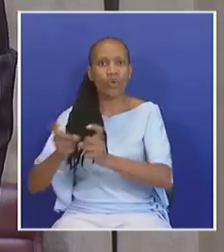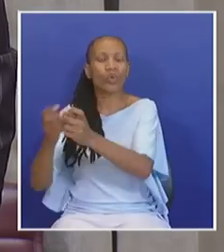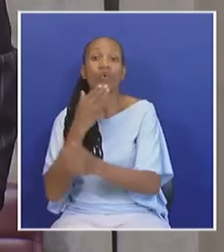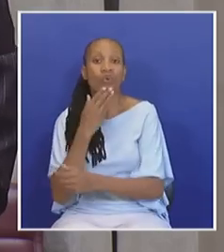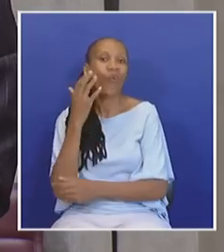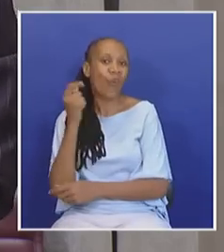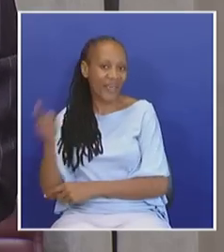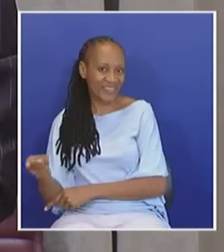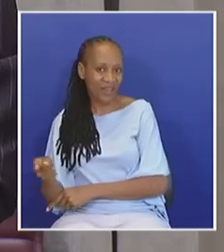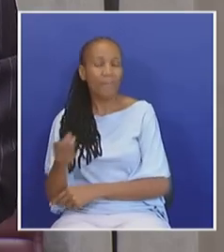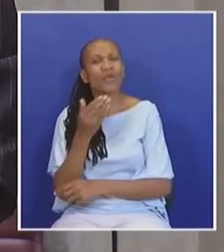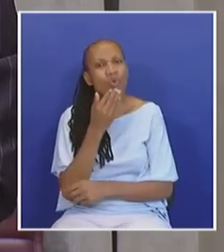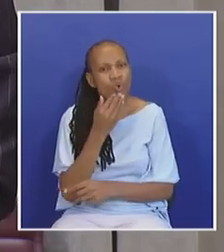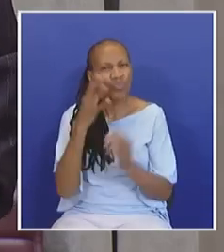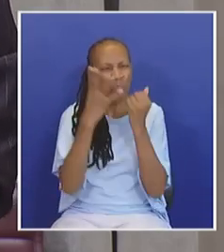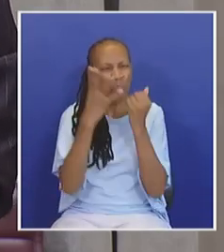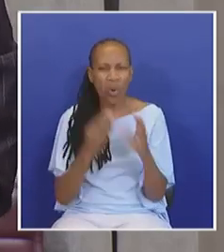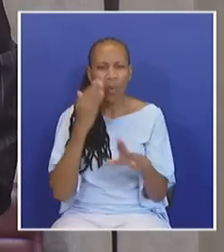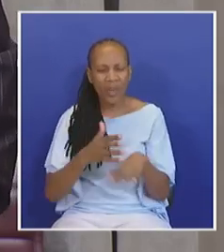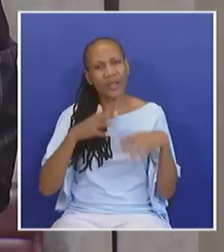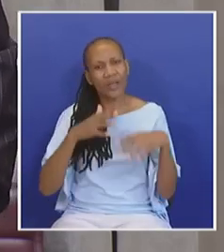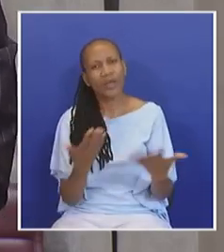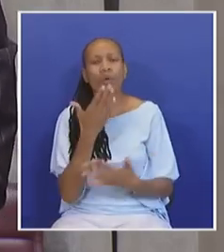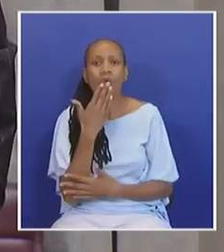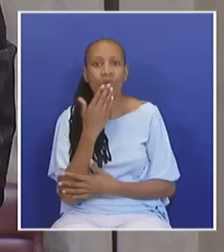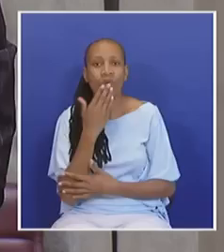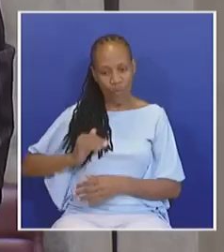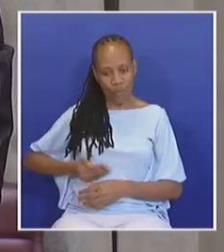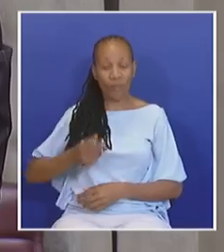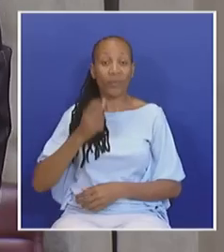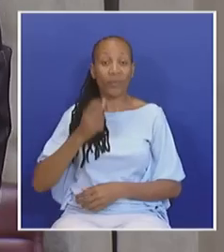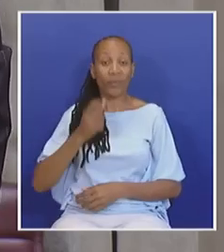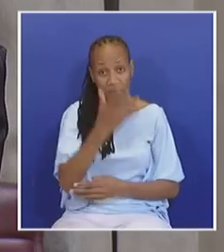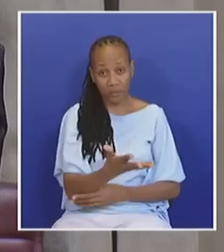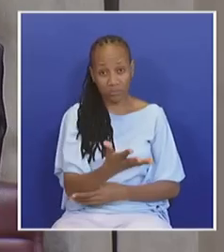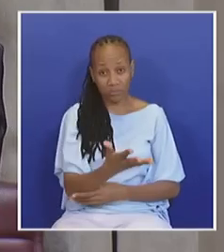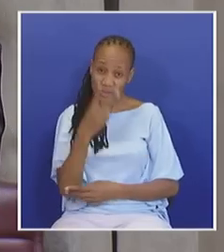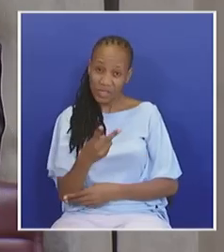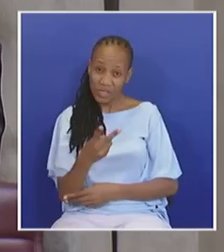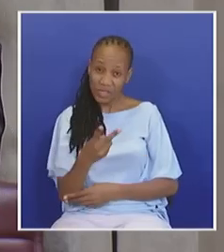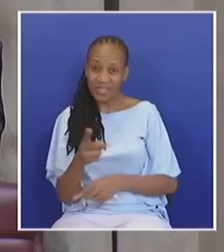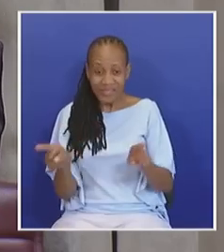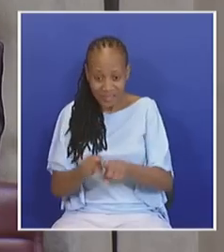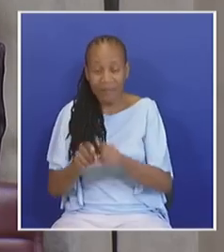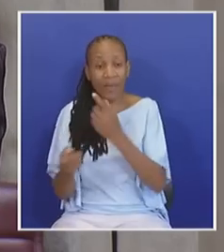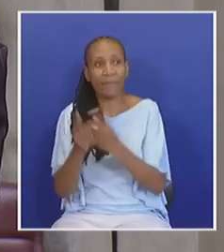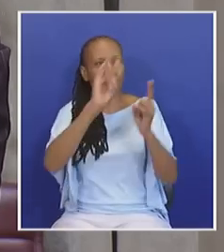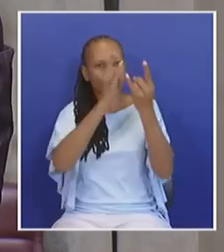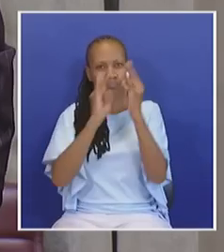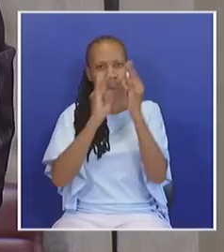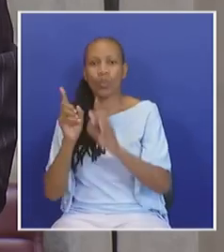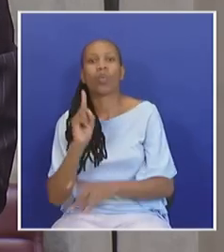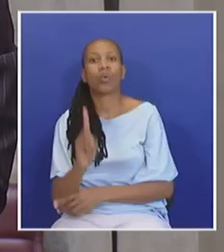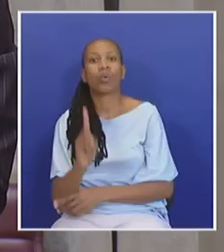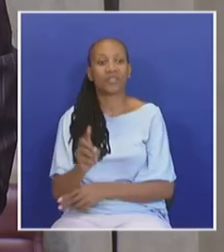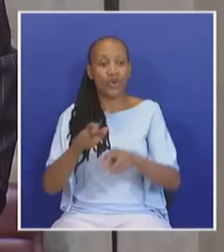most likely to be poor and unemployed is a black woman. It is about the spatial inequality in our cities, which reinforces the